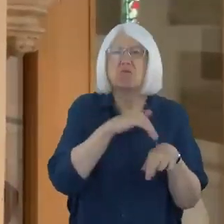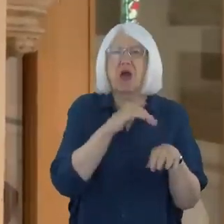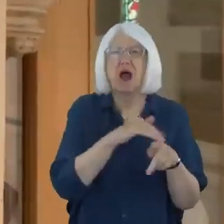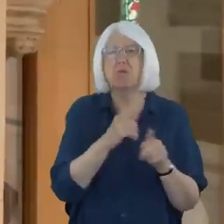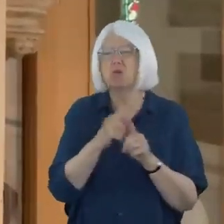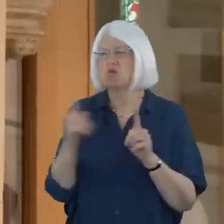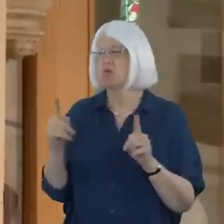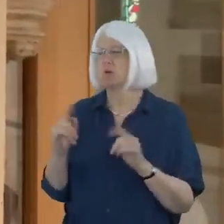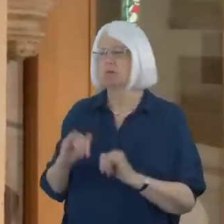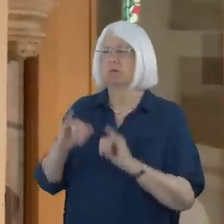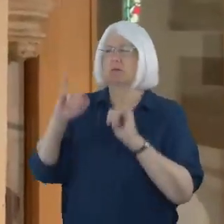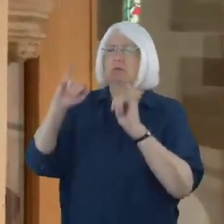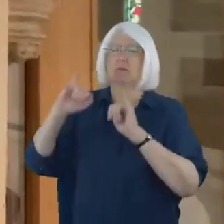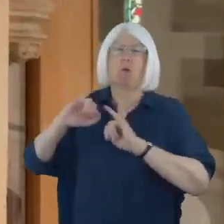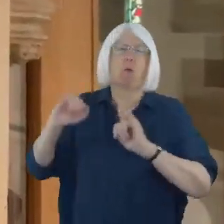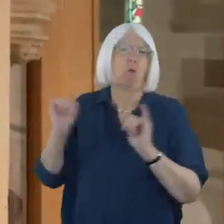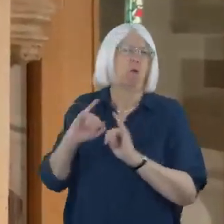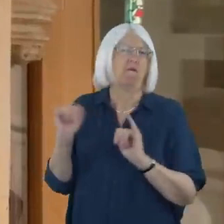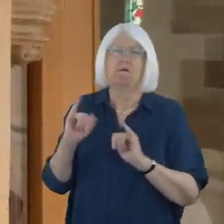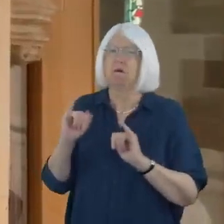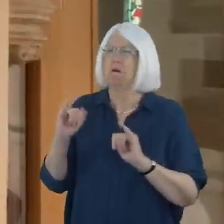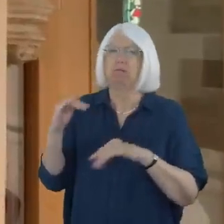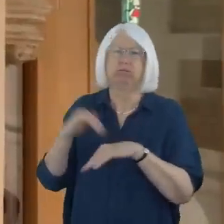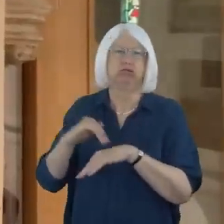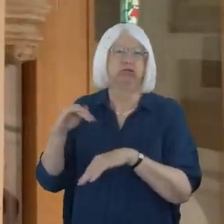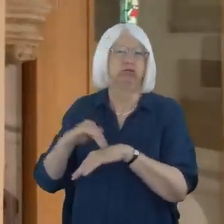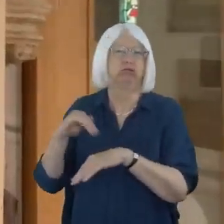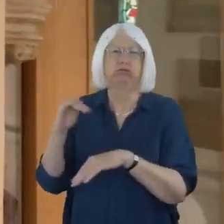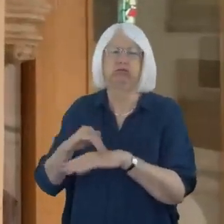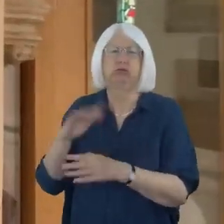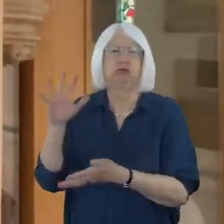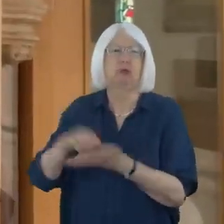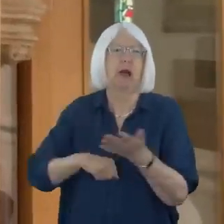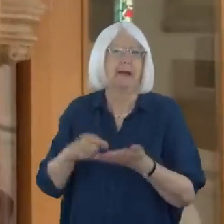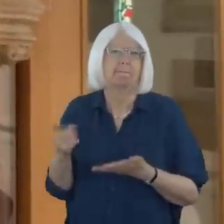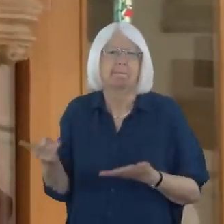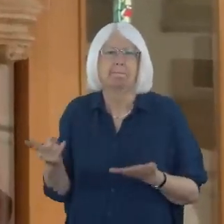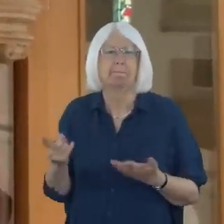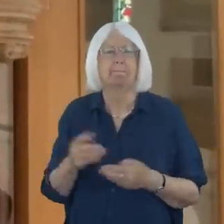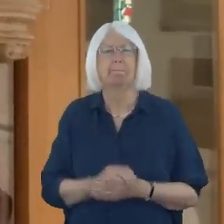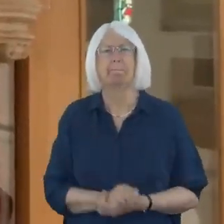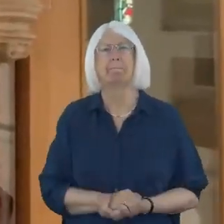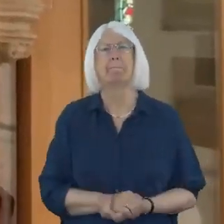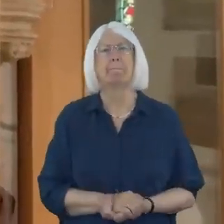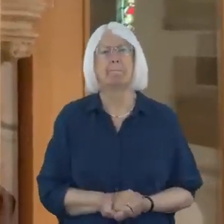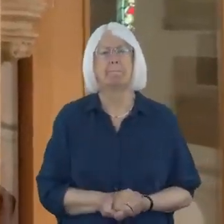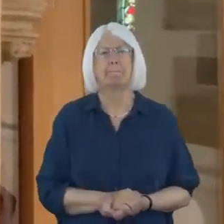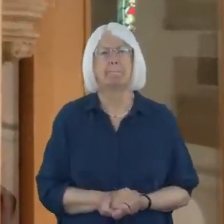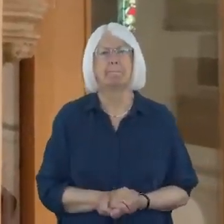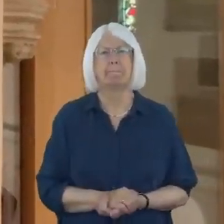through to serious and often heinous acts of one person against another.